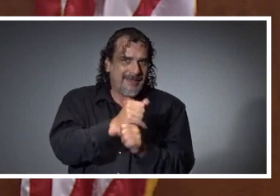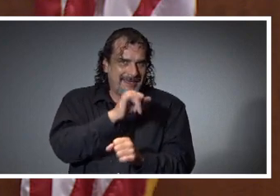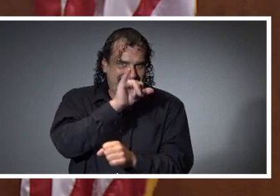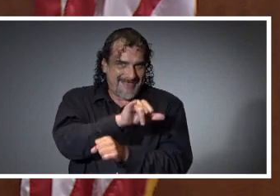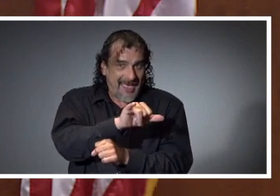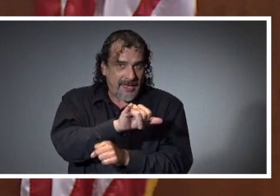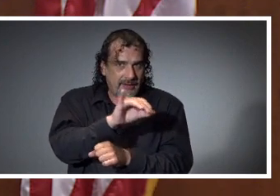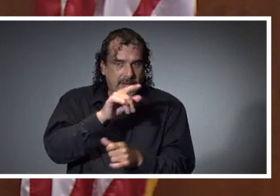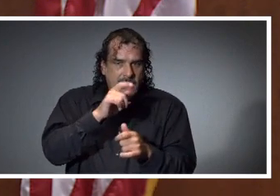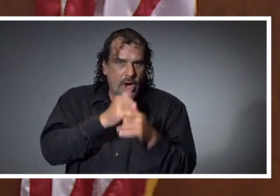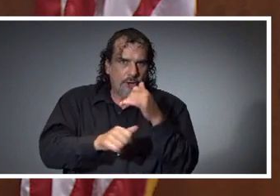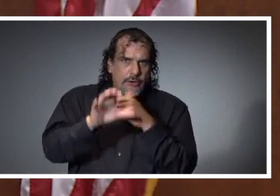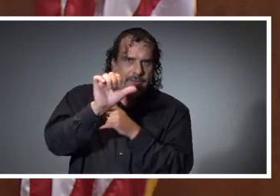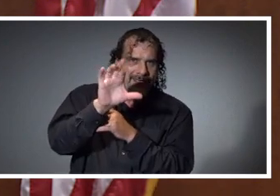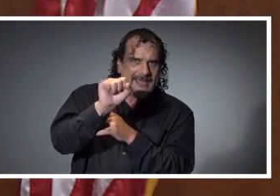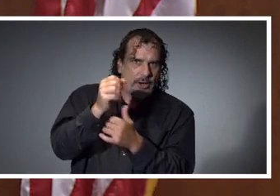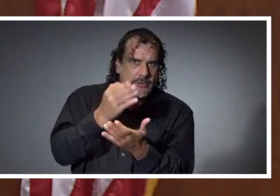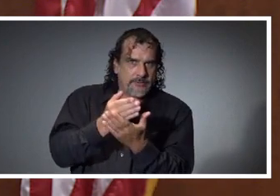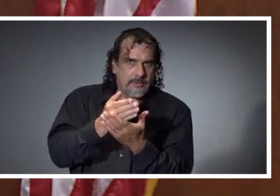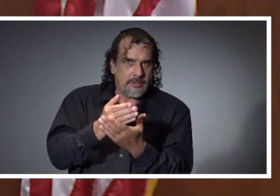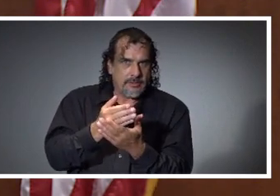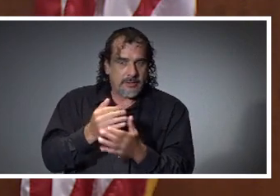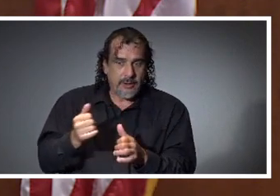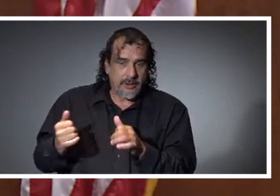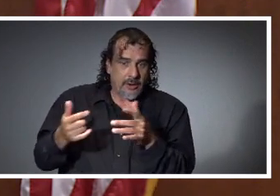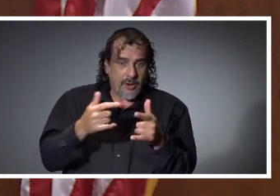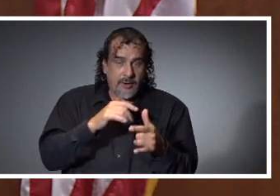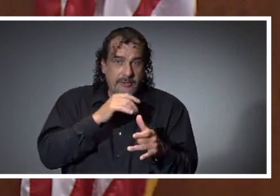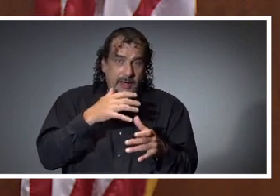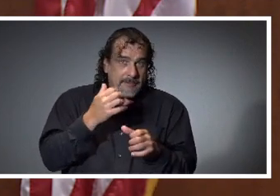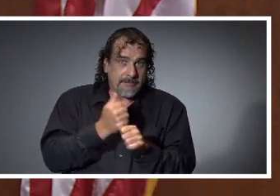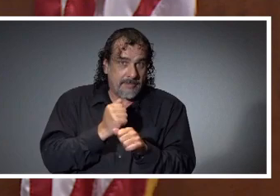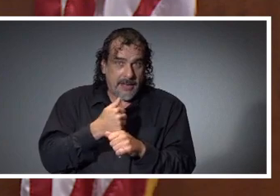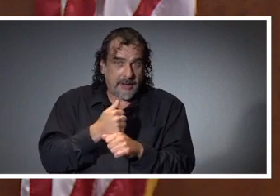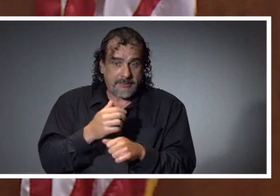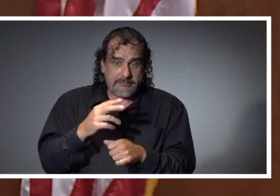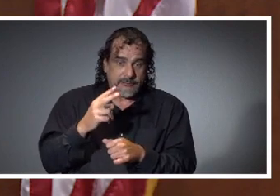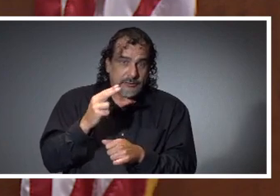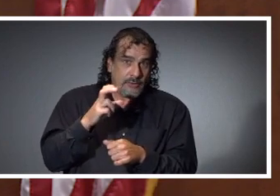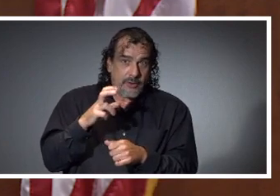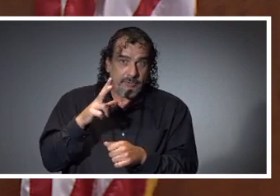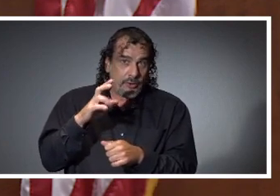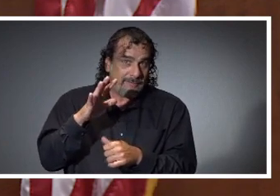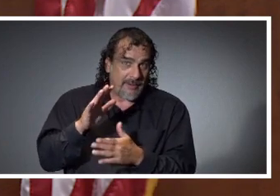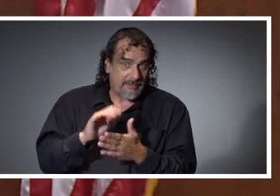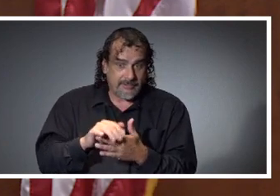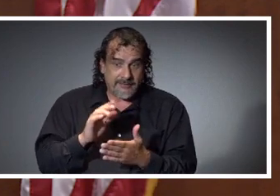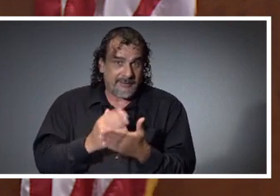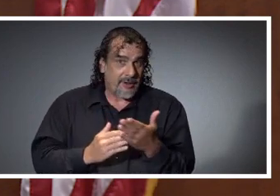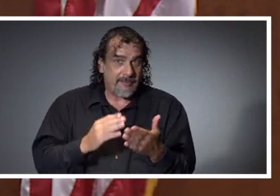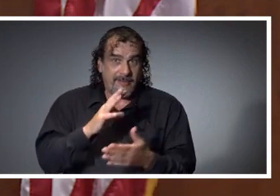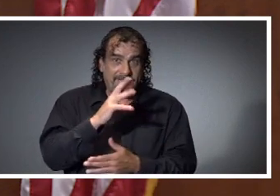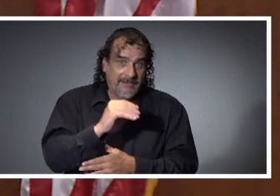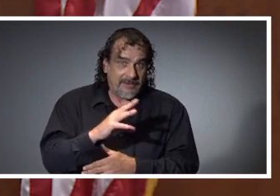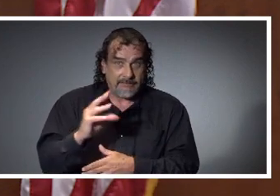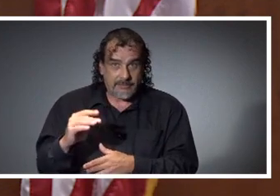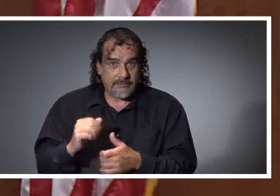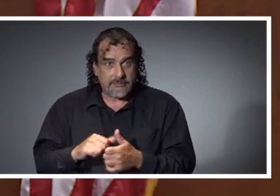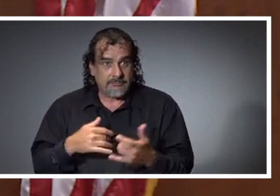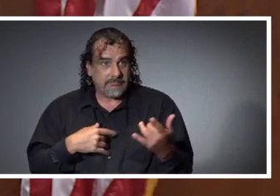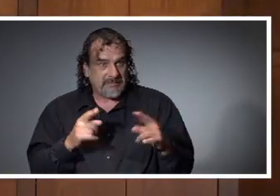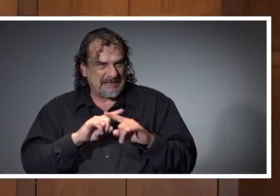CARES Act. The other thing is not everybody makes $235, so some make $50 a week, et cetera. So, yeah,